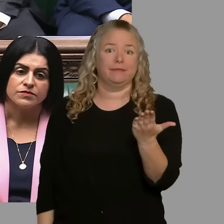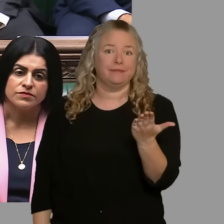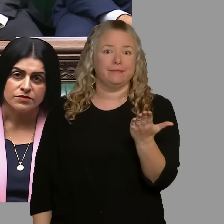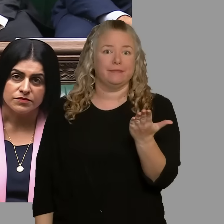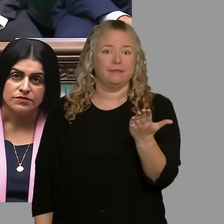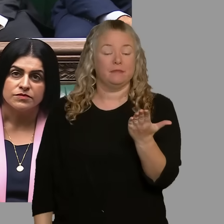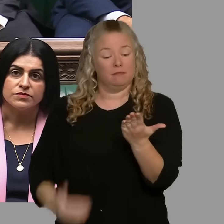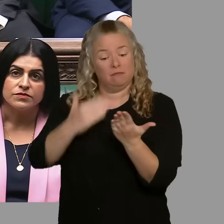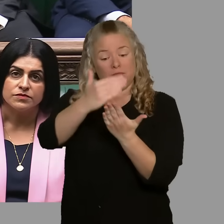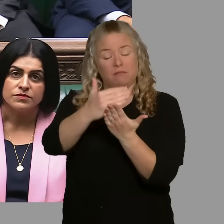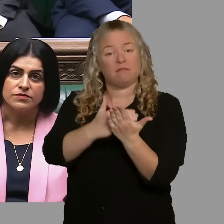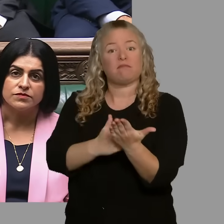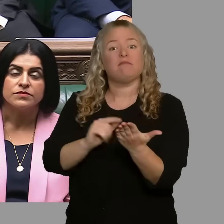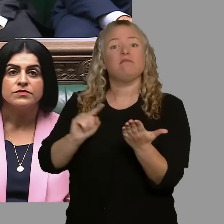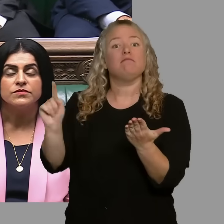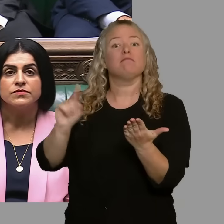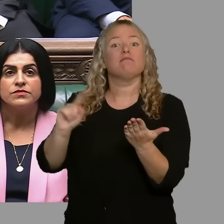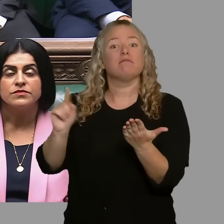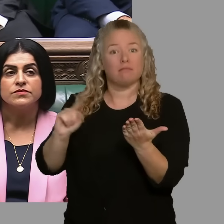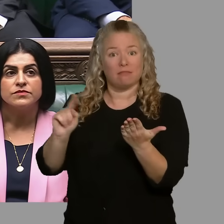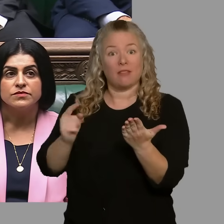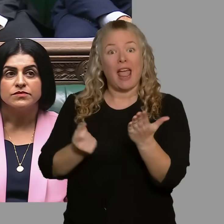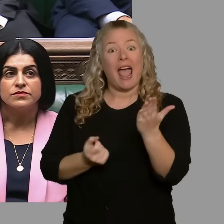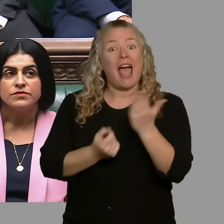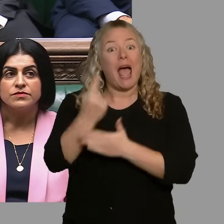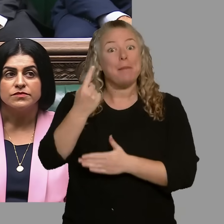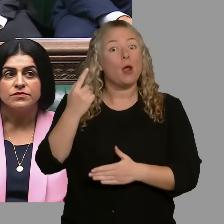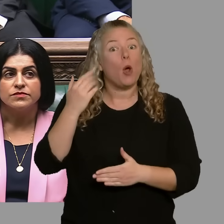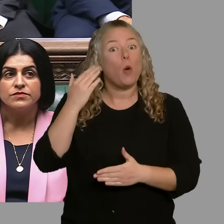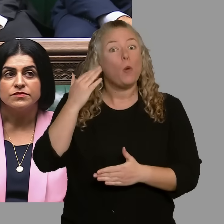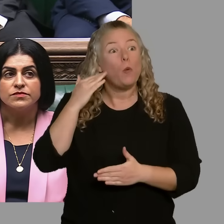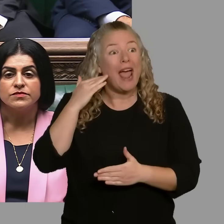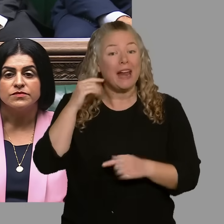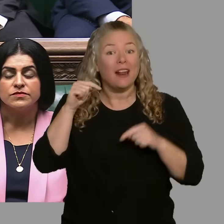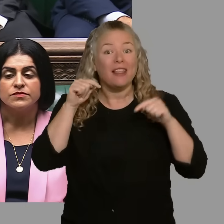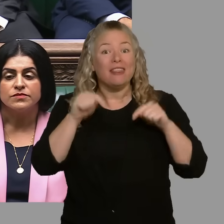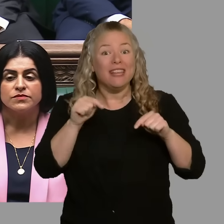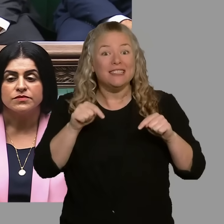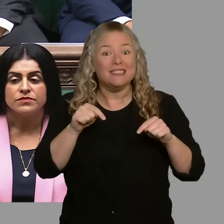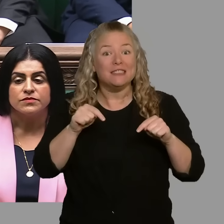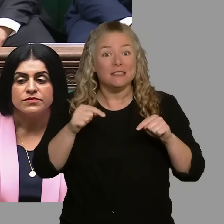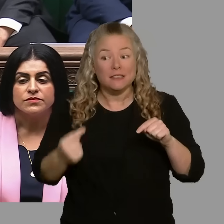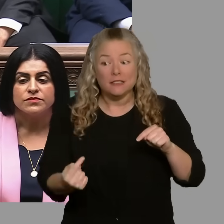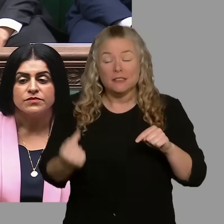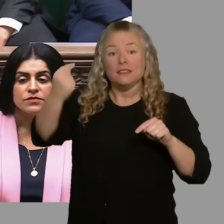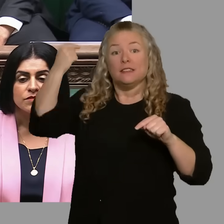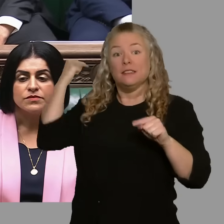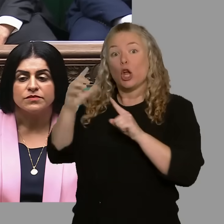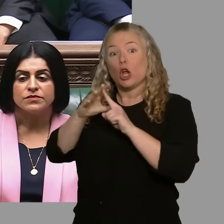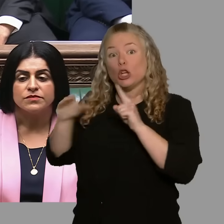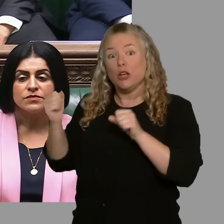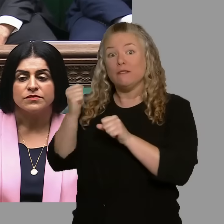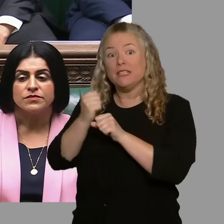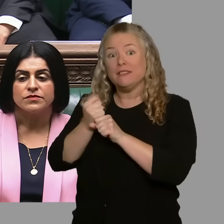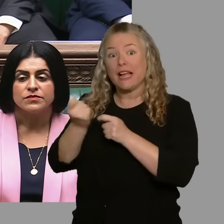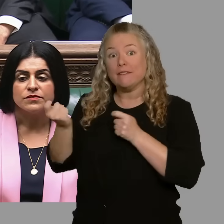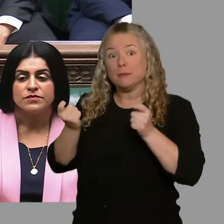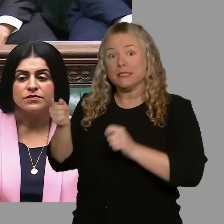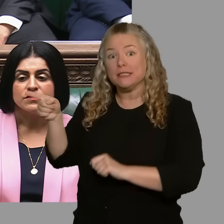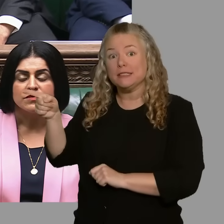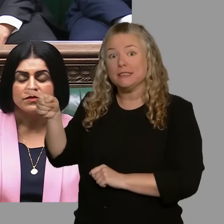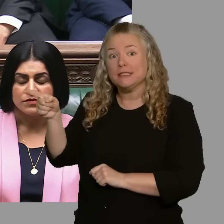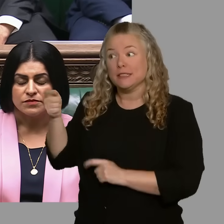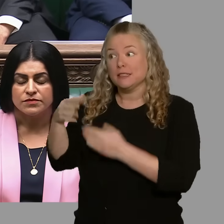the years of 2021 and 2023. This period was bookended by